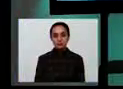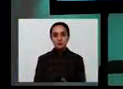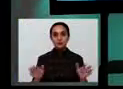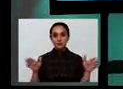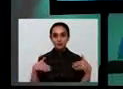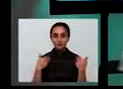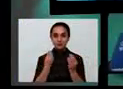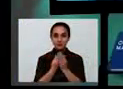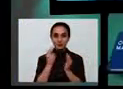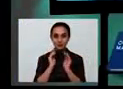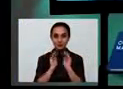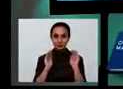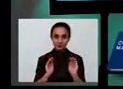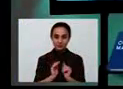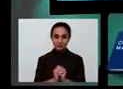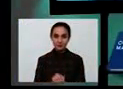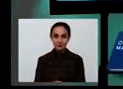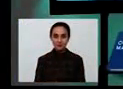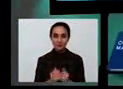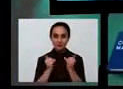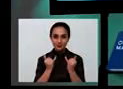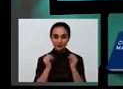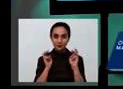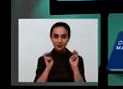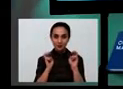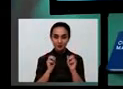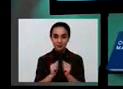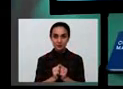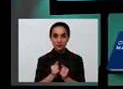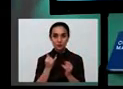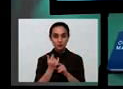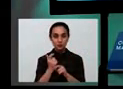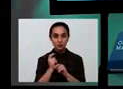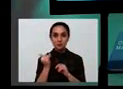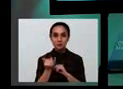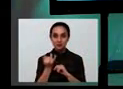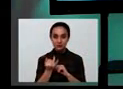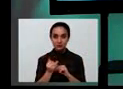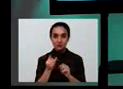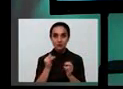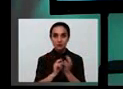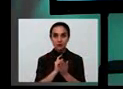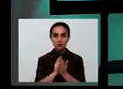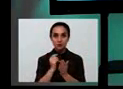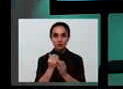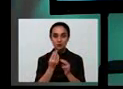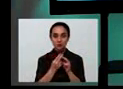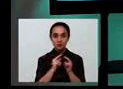Assalomu alaykum aziz o'quvchilar. Bugungi mavzuyimiz juda ham qiziq. Albatta, bu